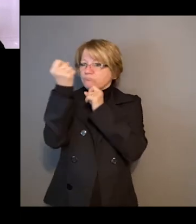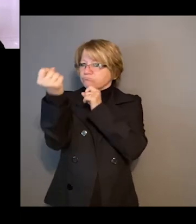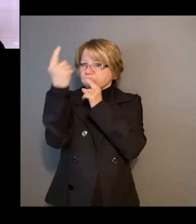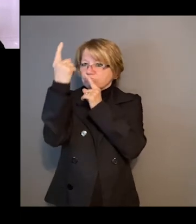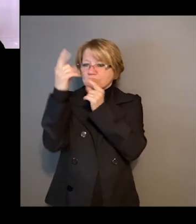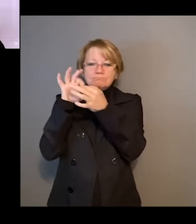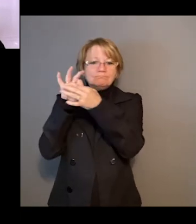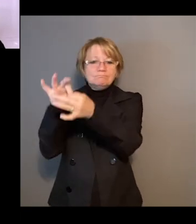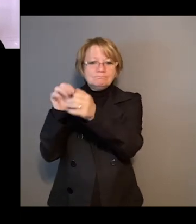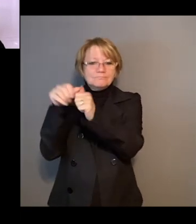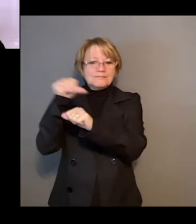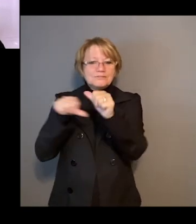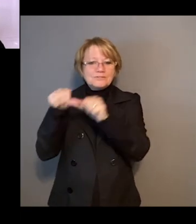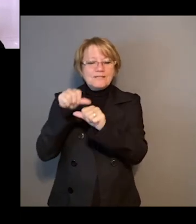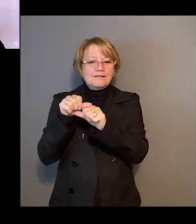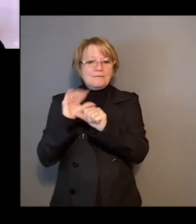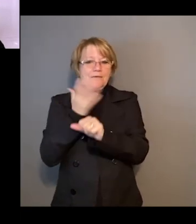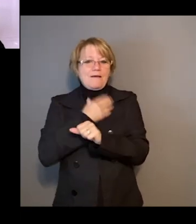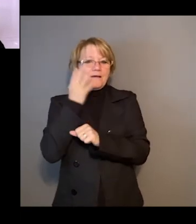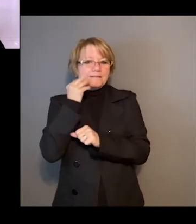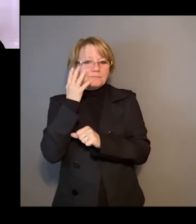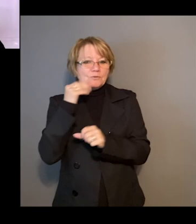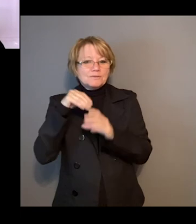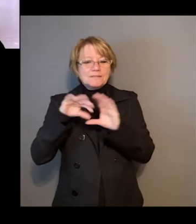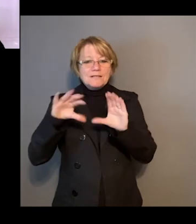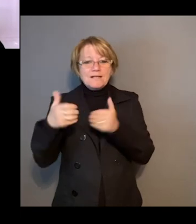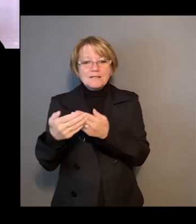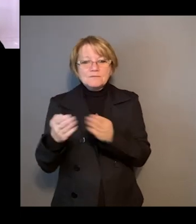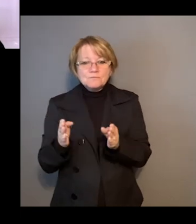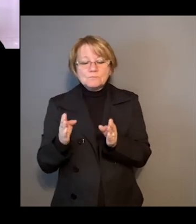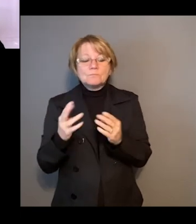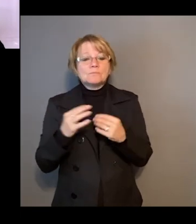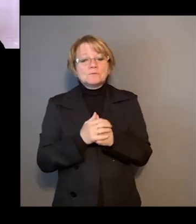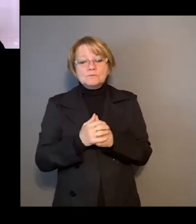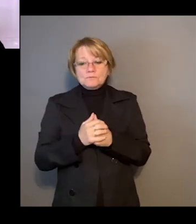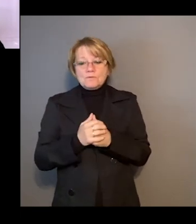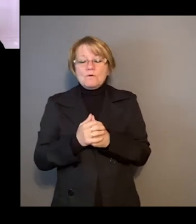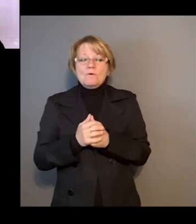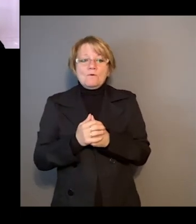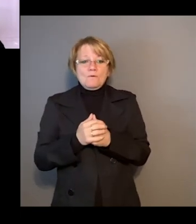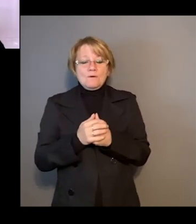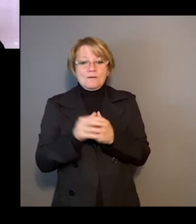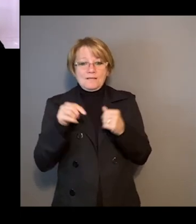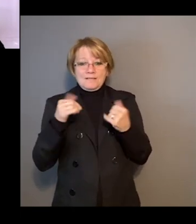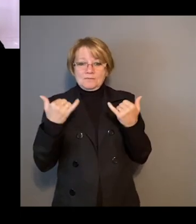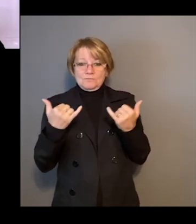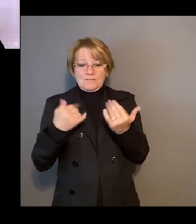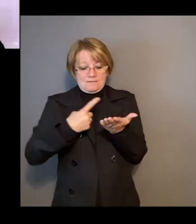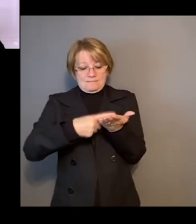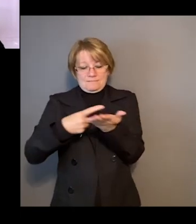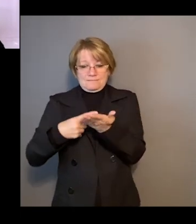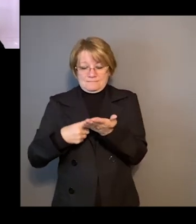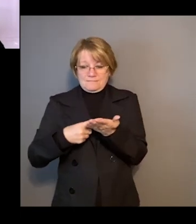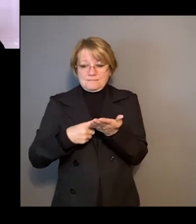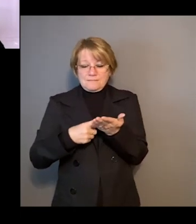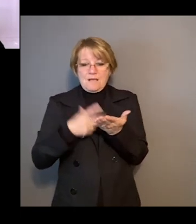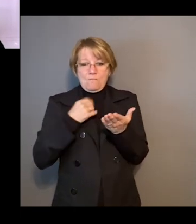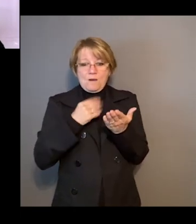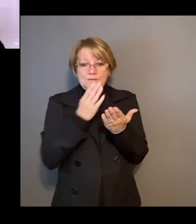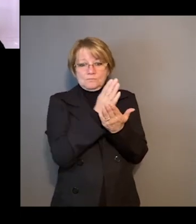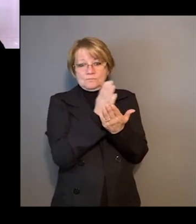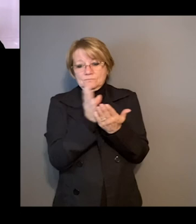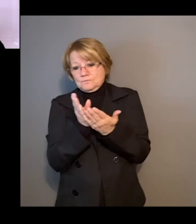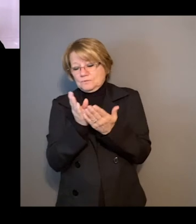inside the classroom. And what I wanted to do is I didn't want to leave this conversation today without having a different perspective of how they are successful,